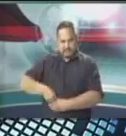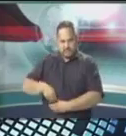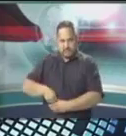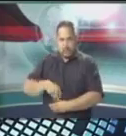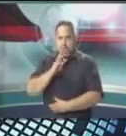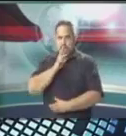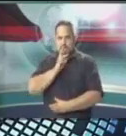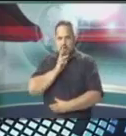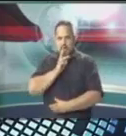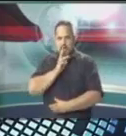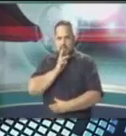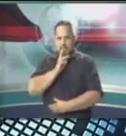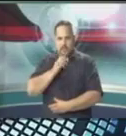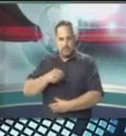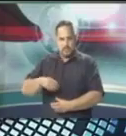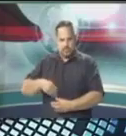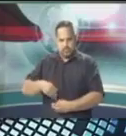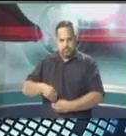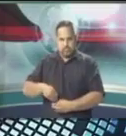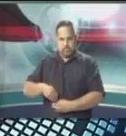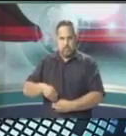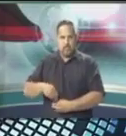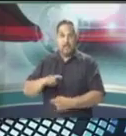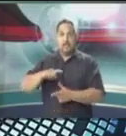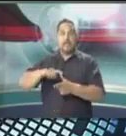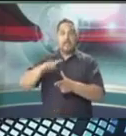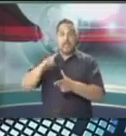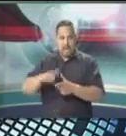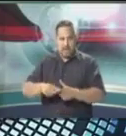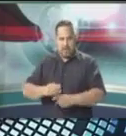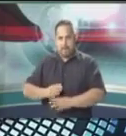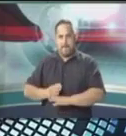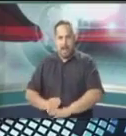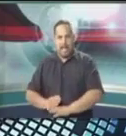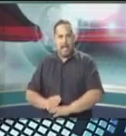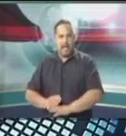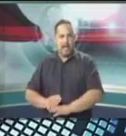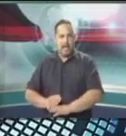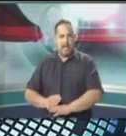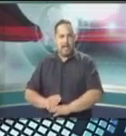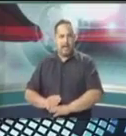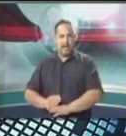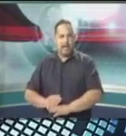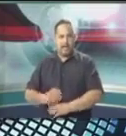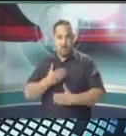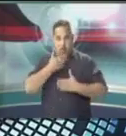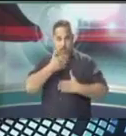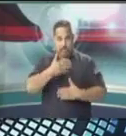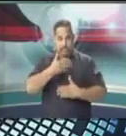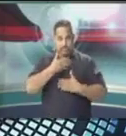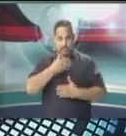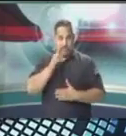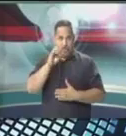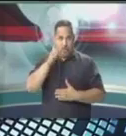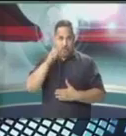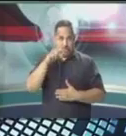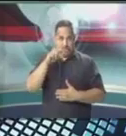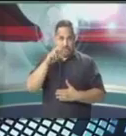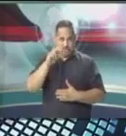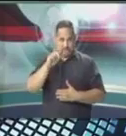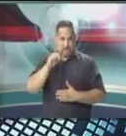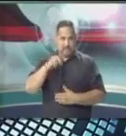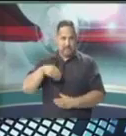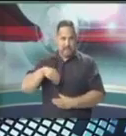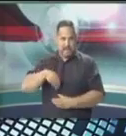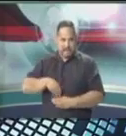a membrane that inhibits, stops the oxygen from getting past that membrane into the bloodstream itself.